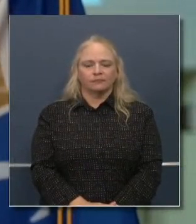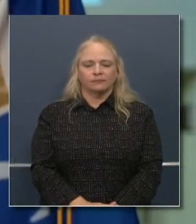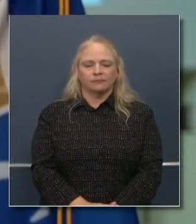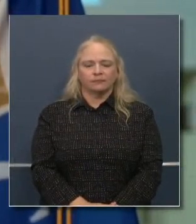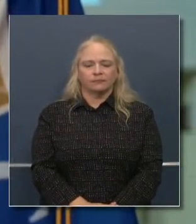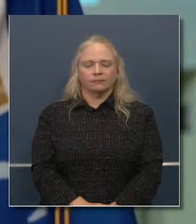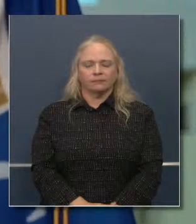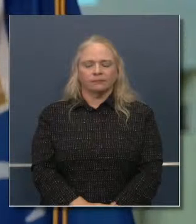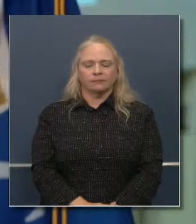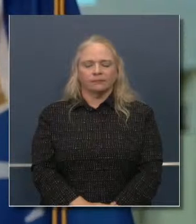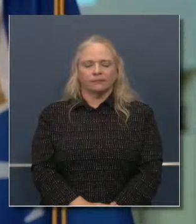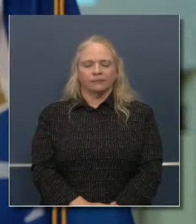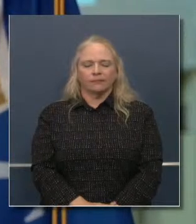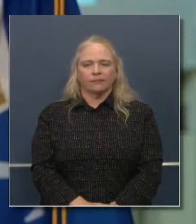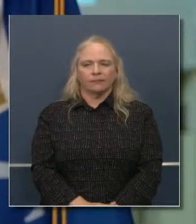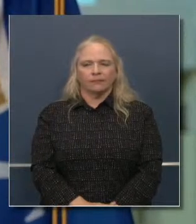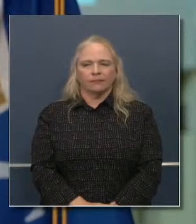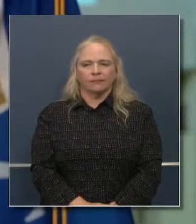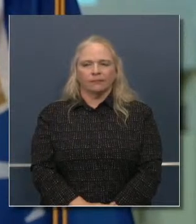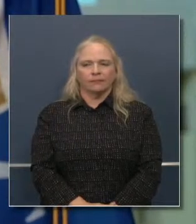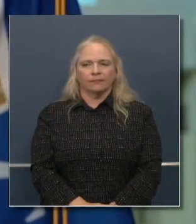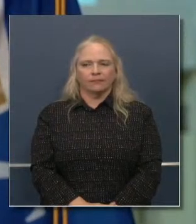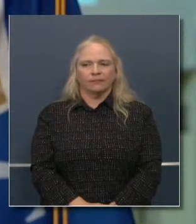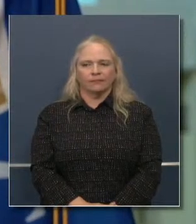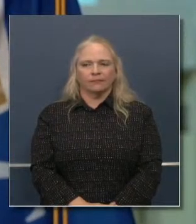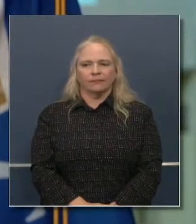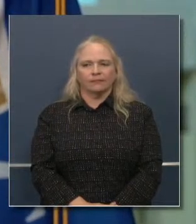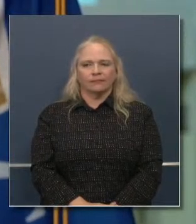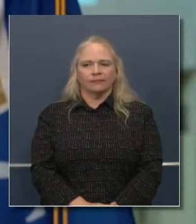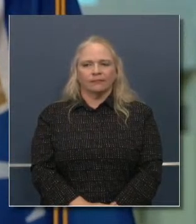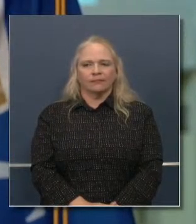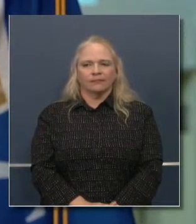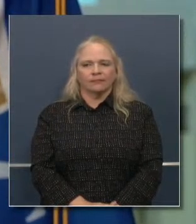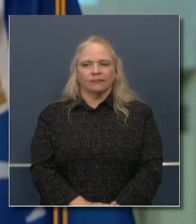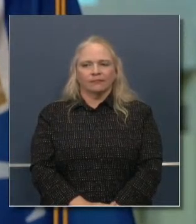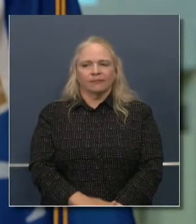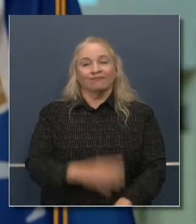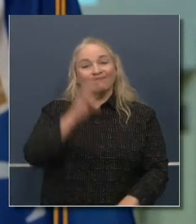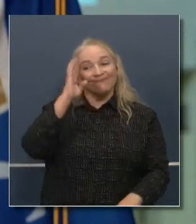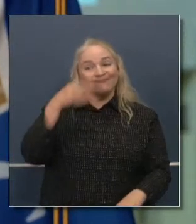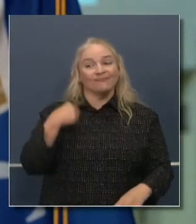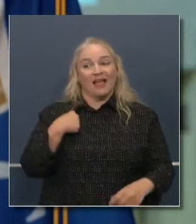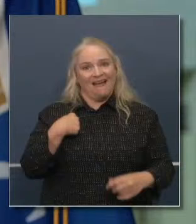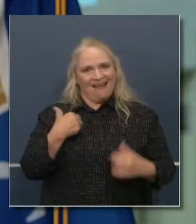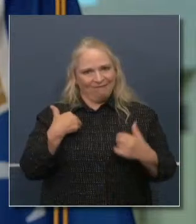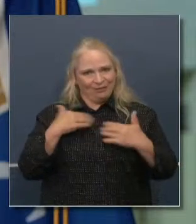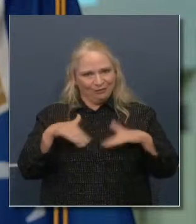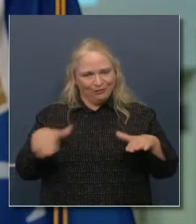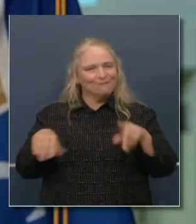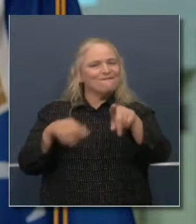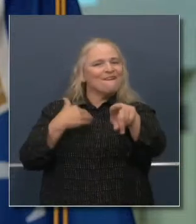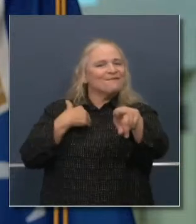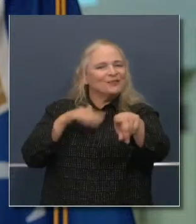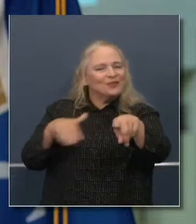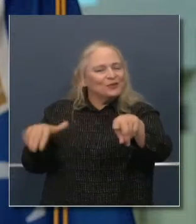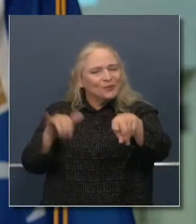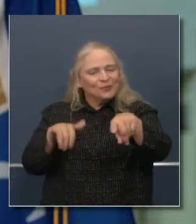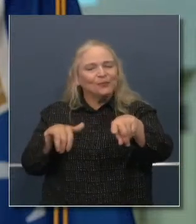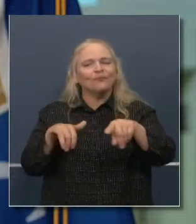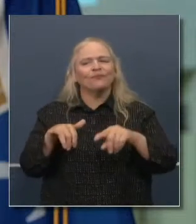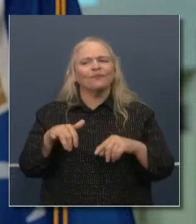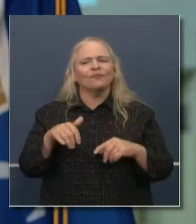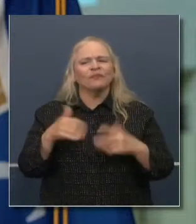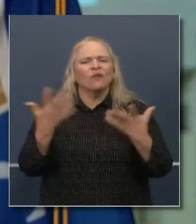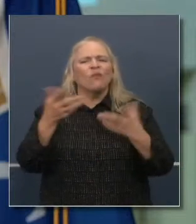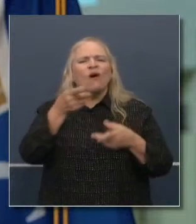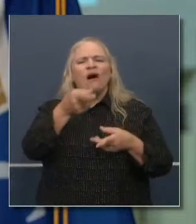Hi, Governor. I have young kids, as do you, and I'm curious as to what kind of guidance you guys are going to be